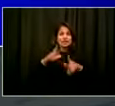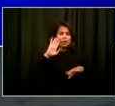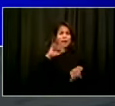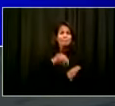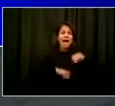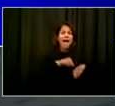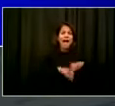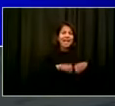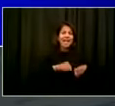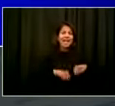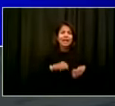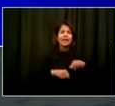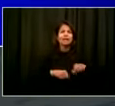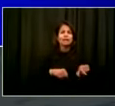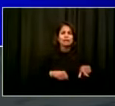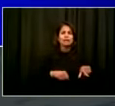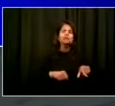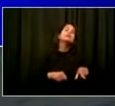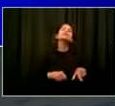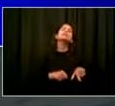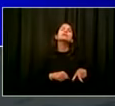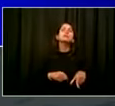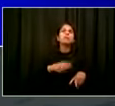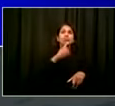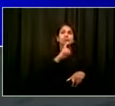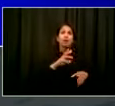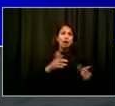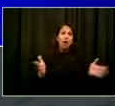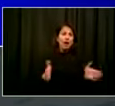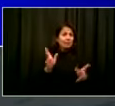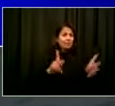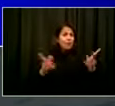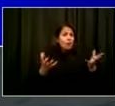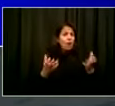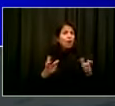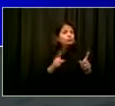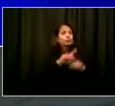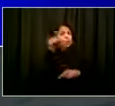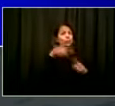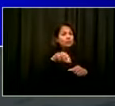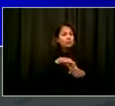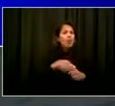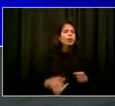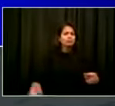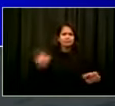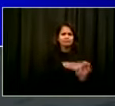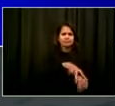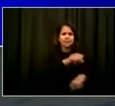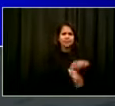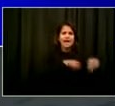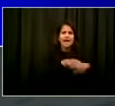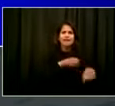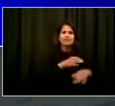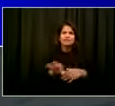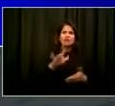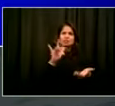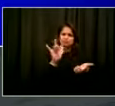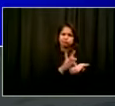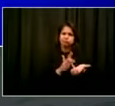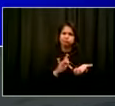11 p.m. on November 3rd. Use the code 2020VOTE on the Citibike app to access the